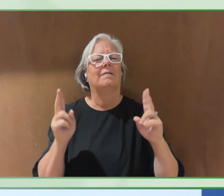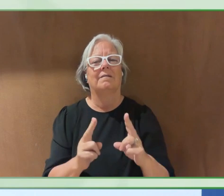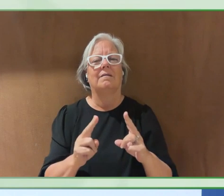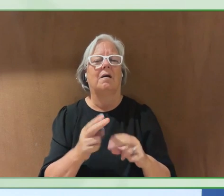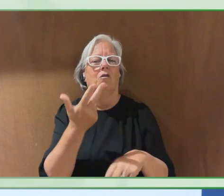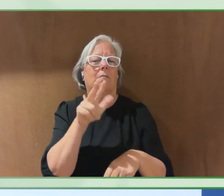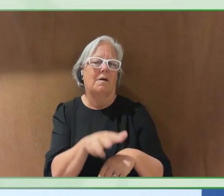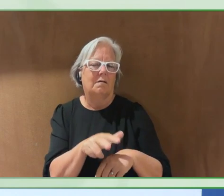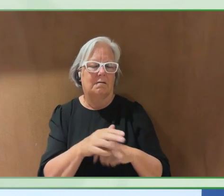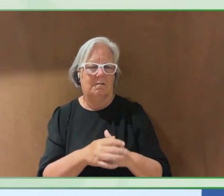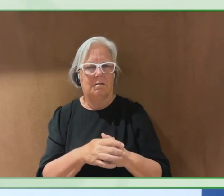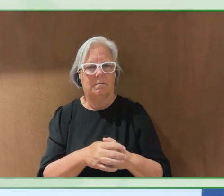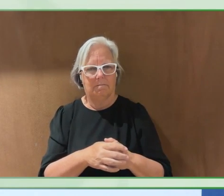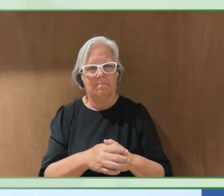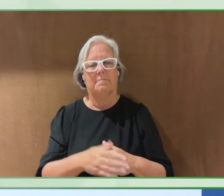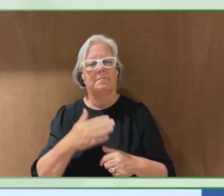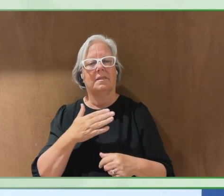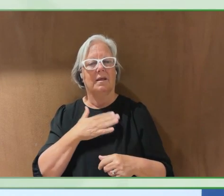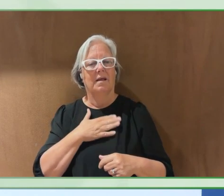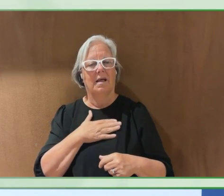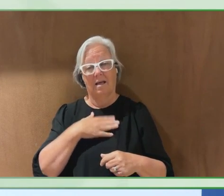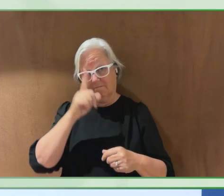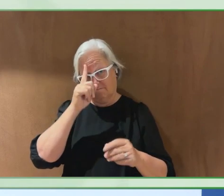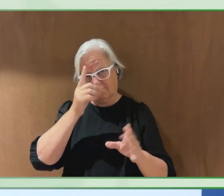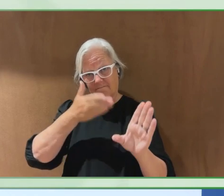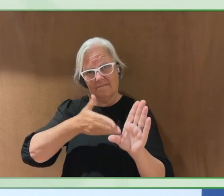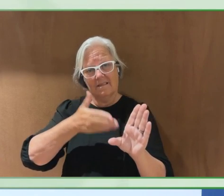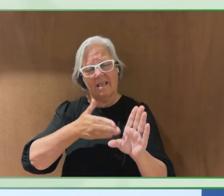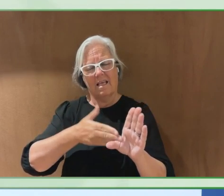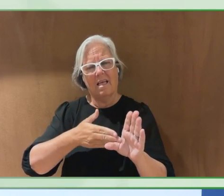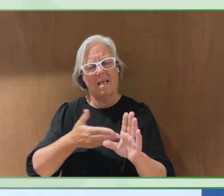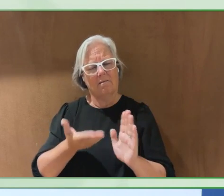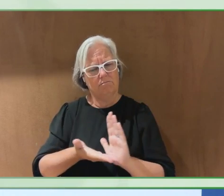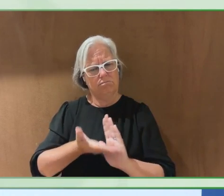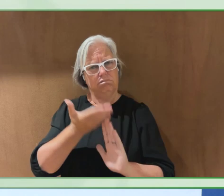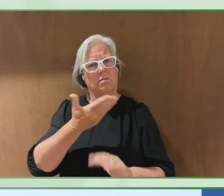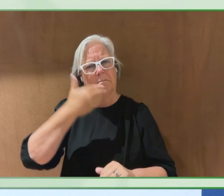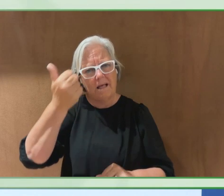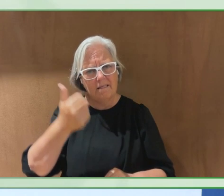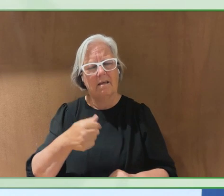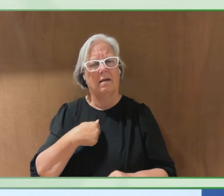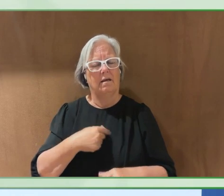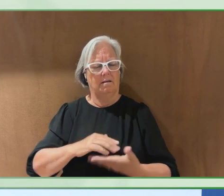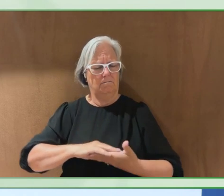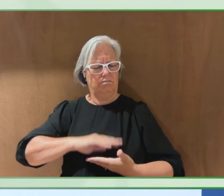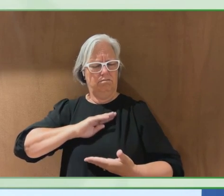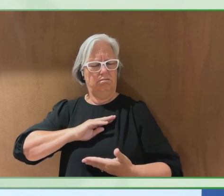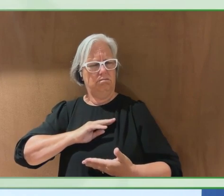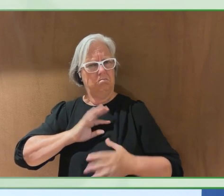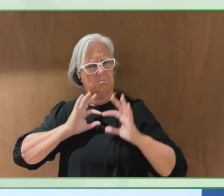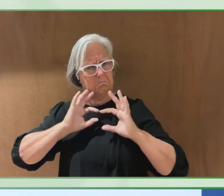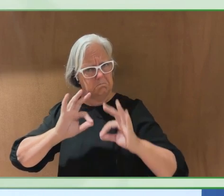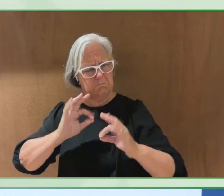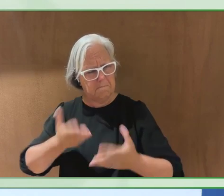First of all, my psyche has improved, my confidence. The work has given me a great deal of benefit,